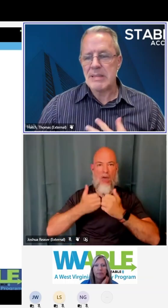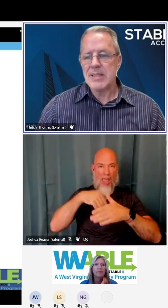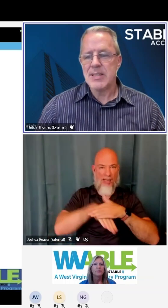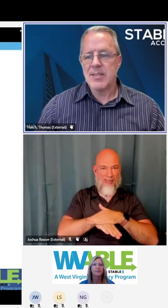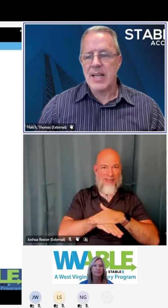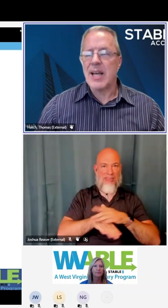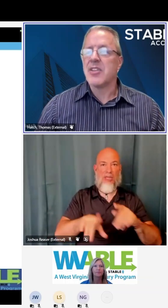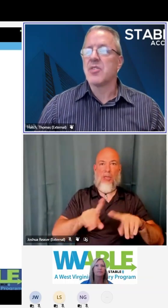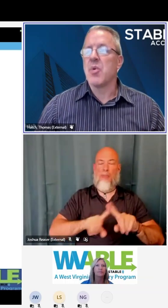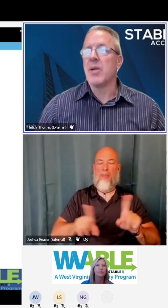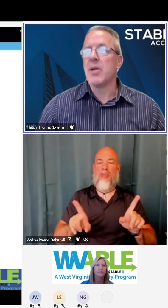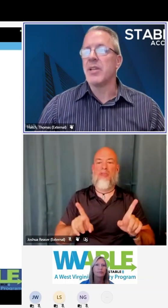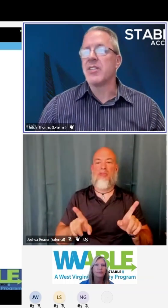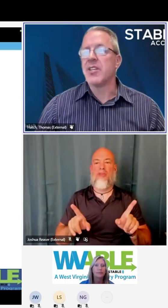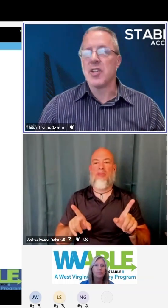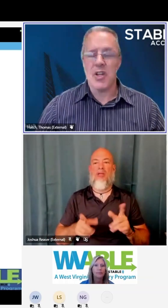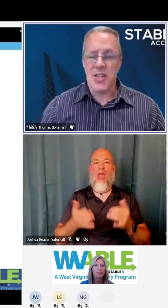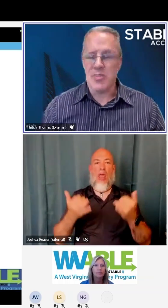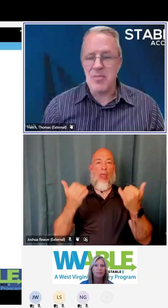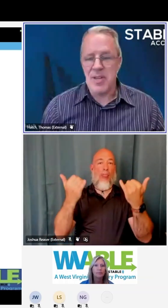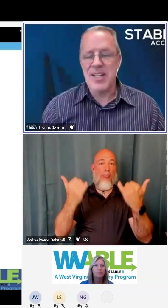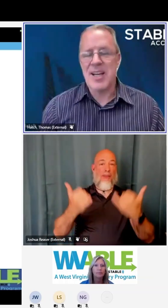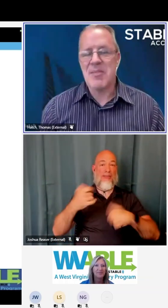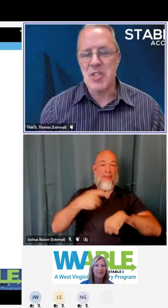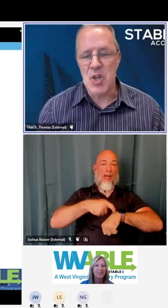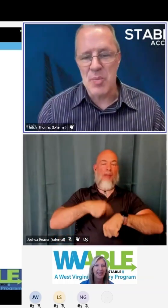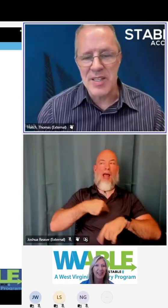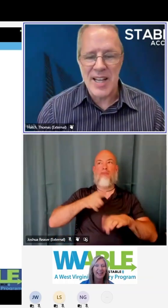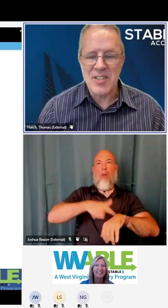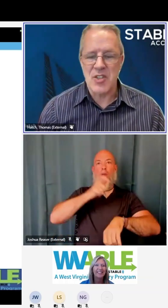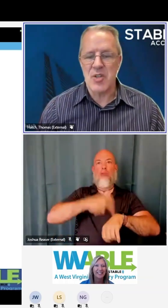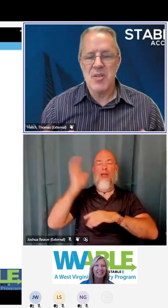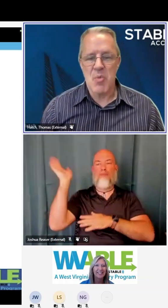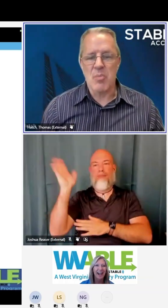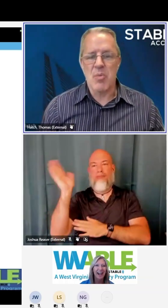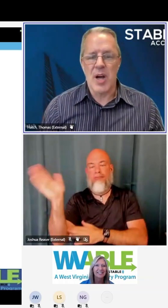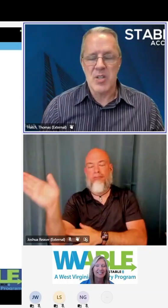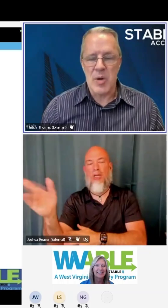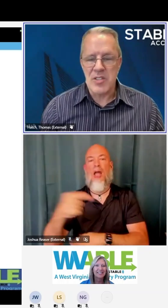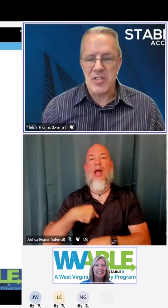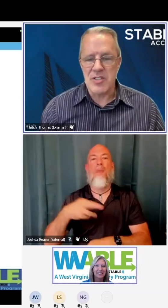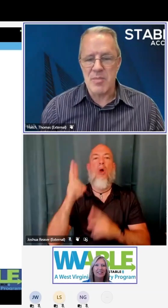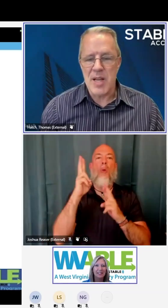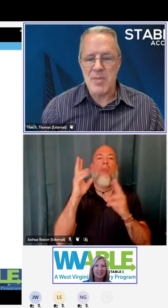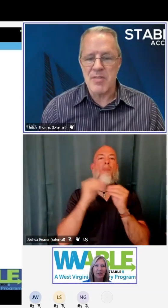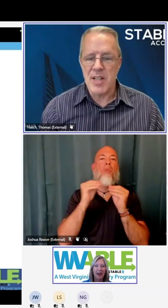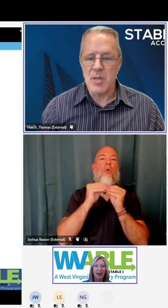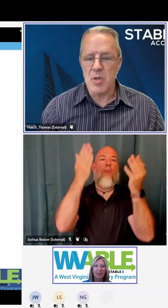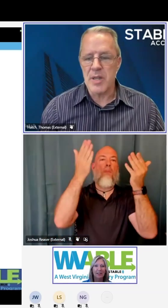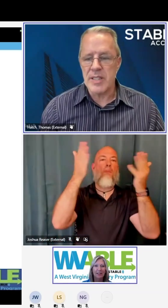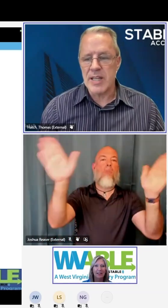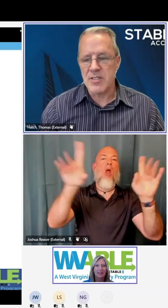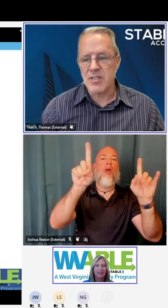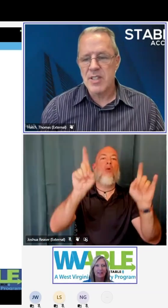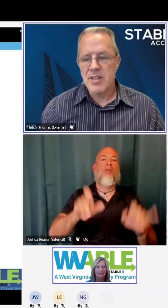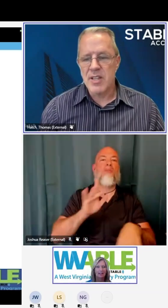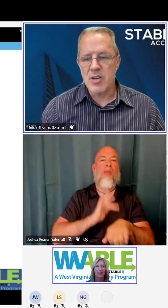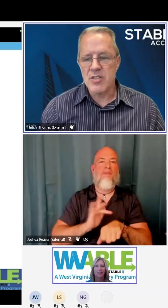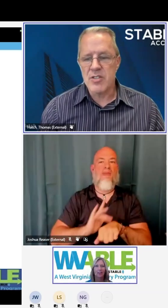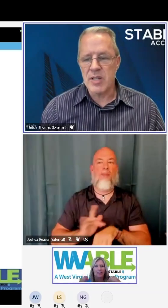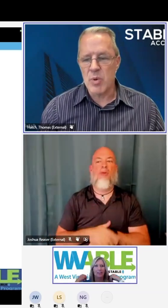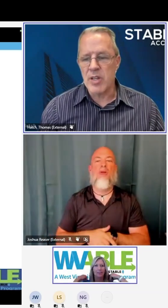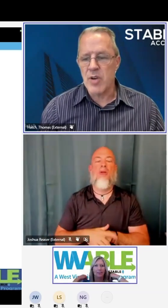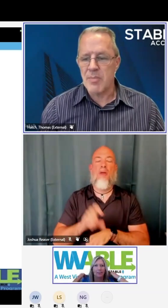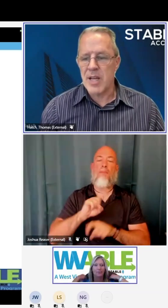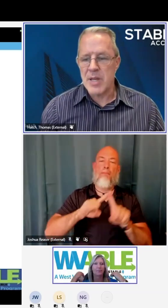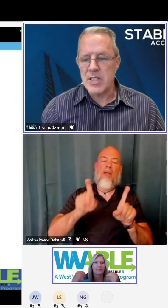just at this point, because I took a long time, I'm just hoping to answer more broad questions that might be available. But yes, there